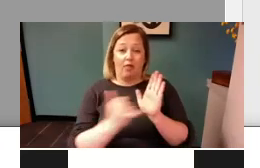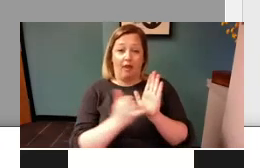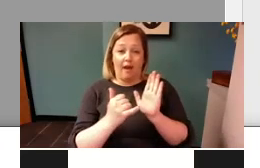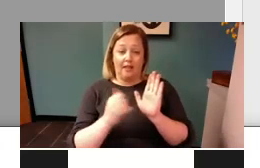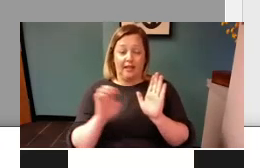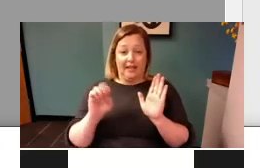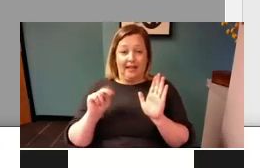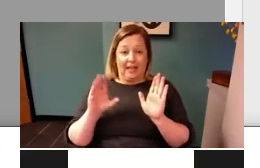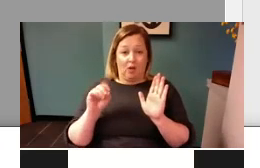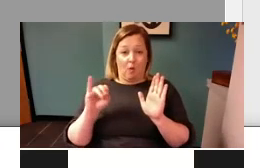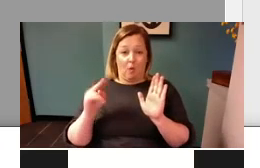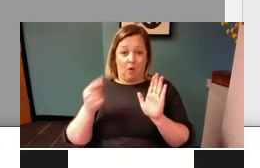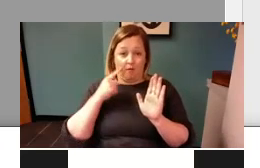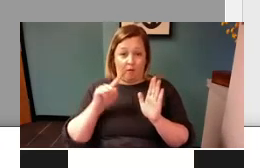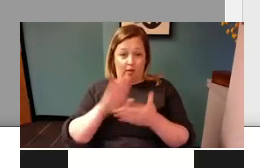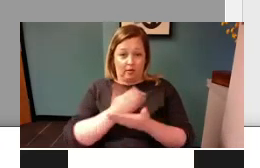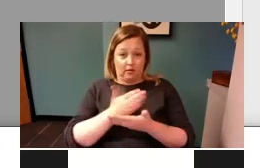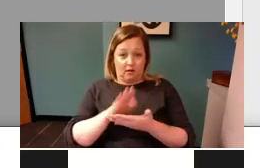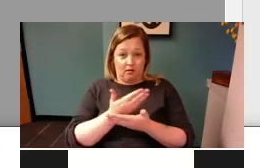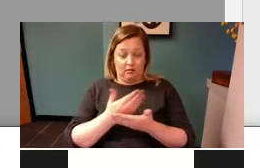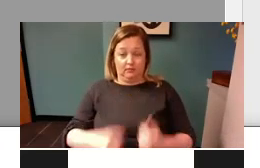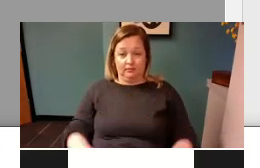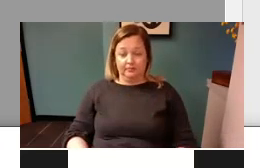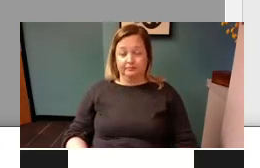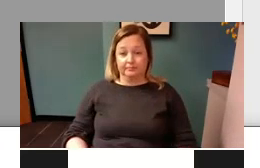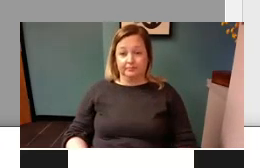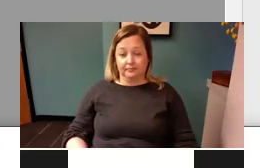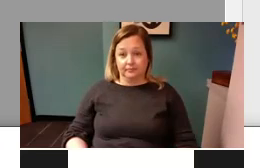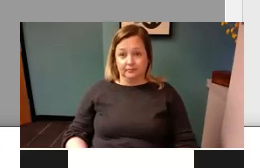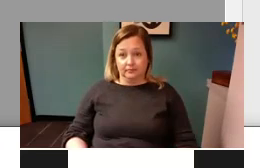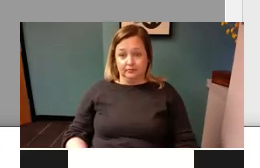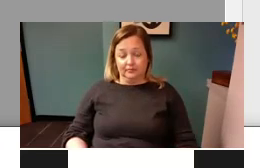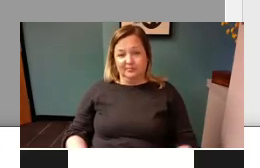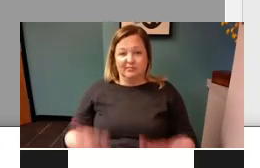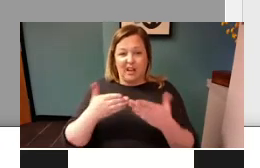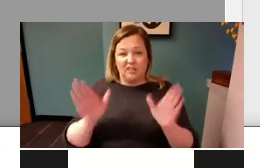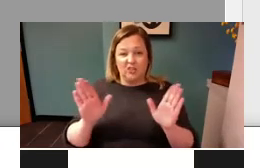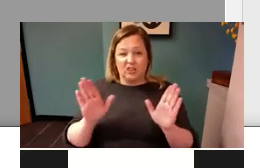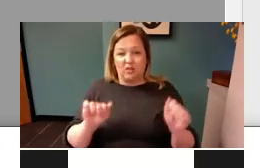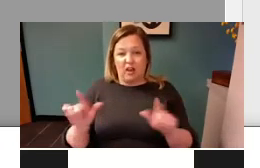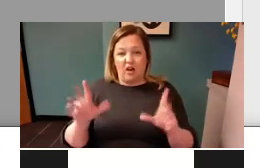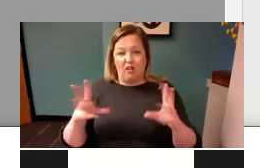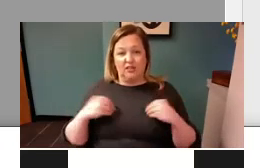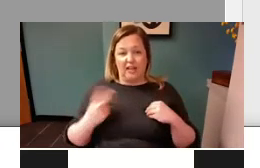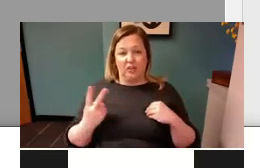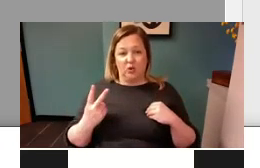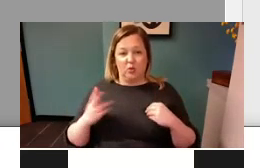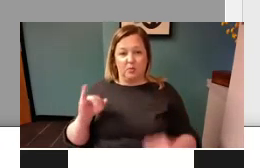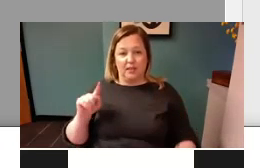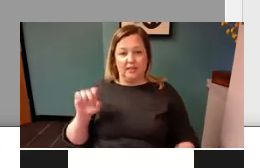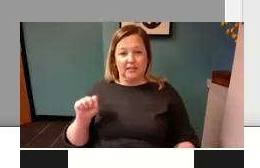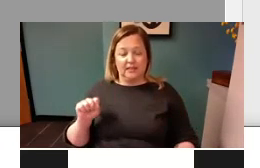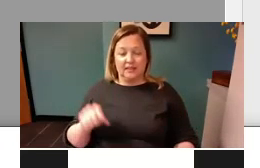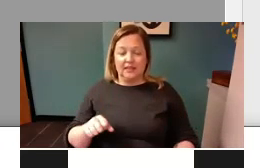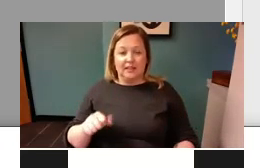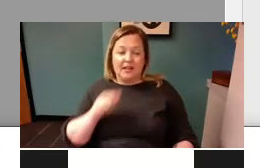fine. Technically, all of those still take 2 bits in general, and it is still the same amount of memory, but